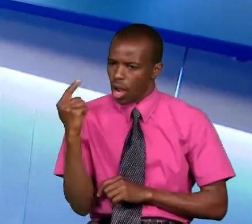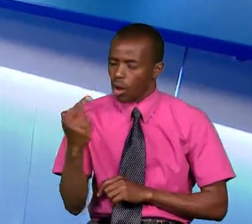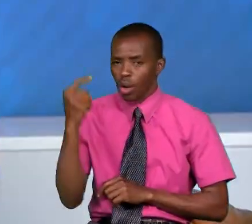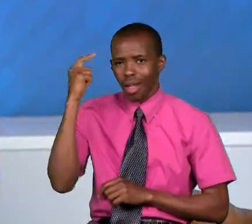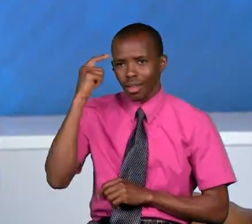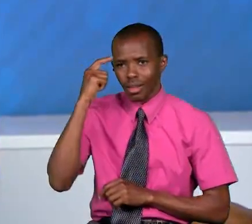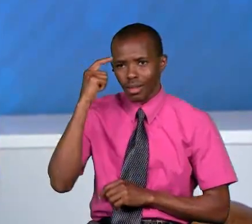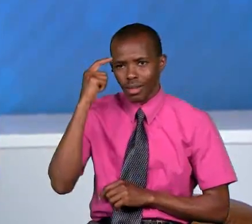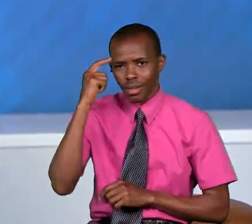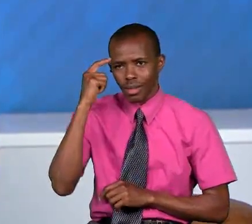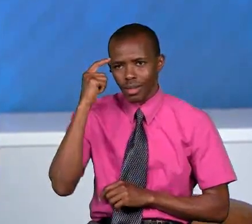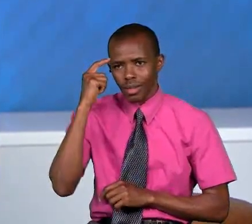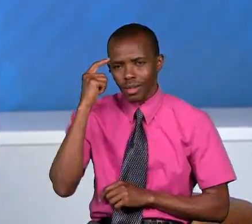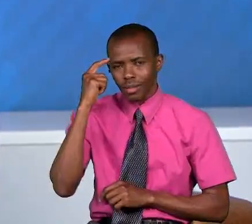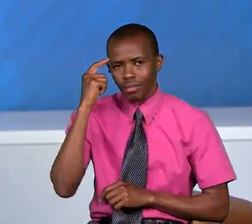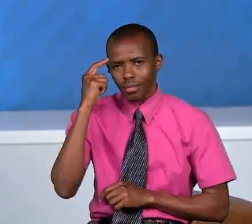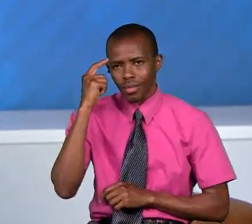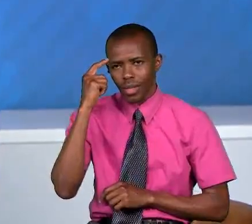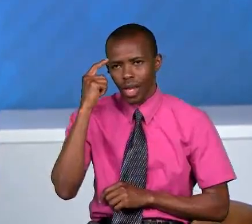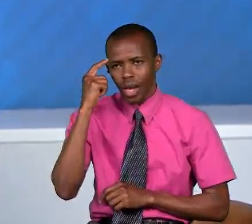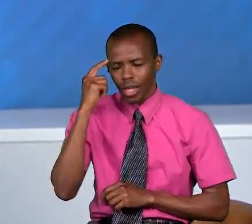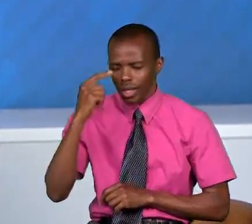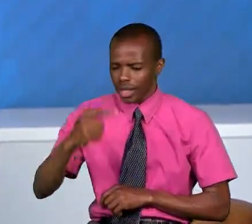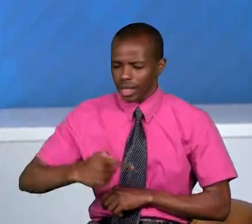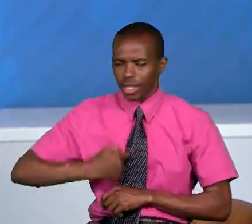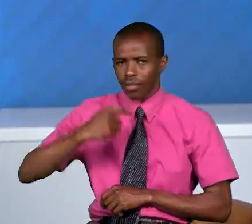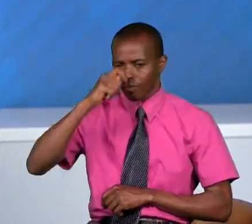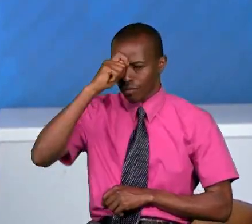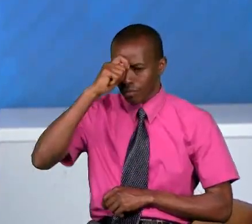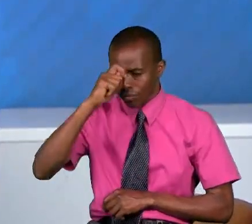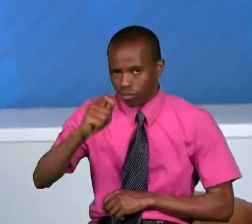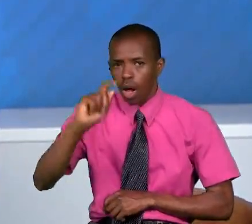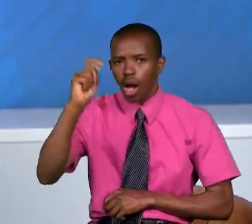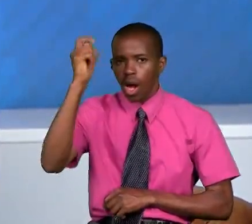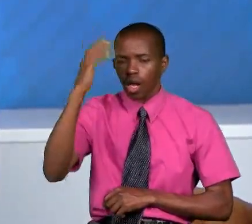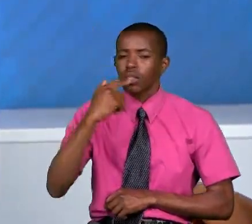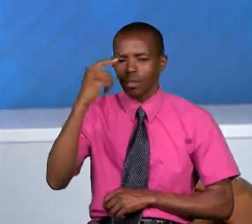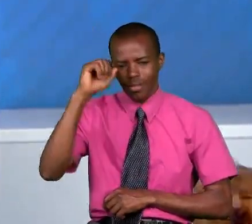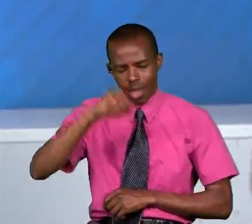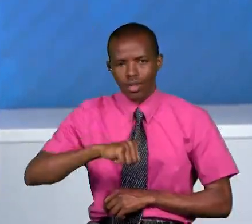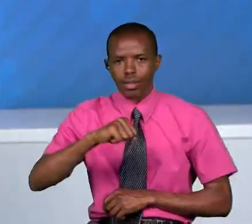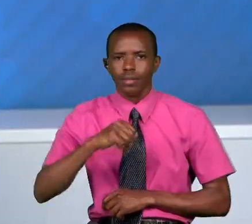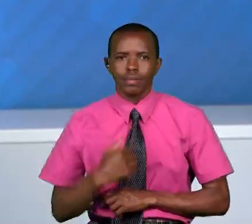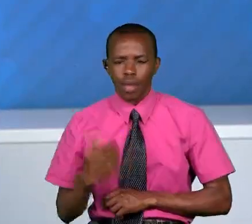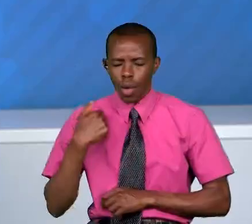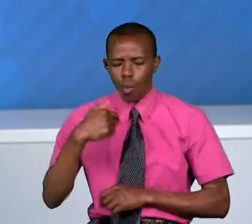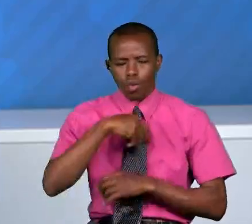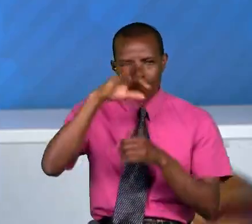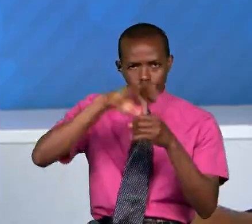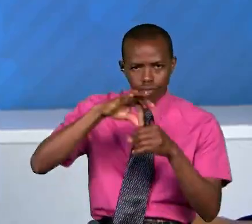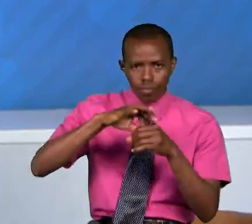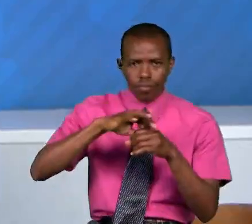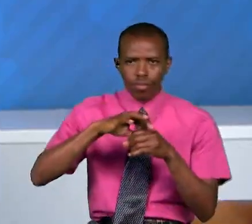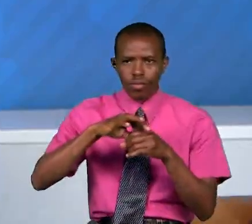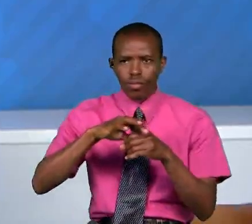is, like I told you, any self-respecting, any peaceful-loving Kenyan would actually say, yeah, I mean, we voted or we elected,